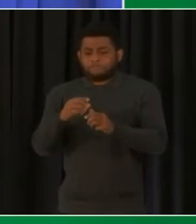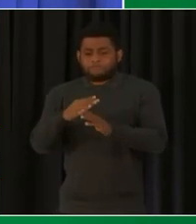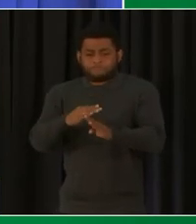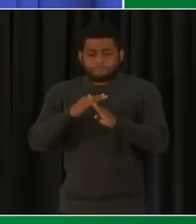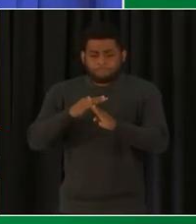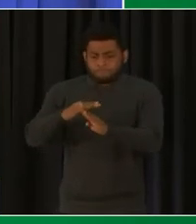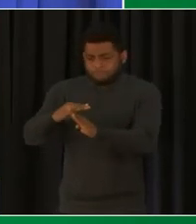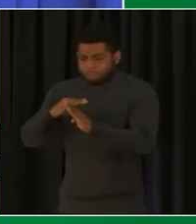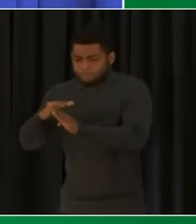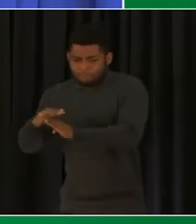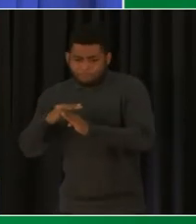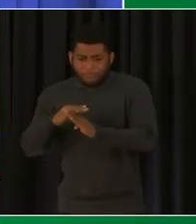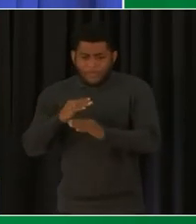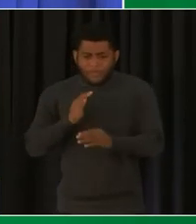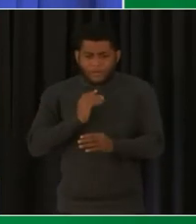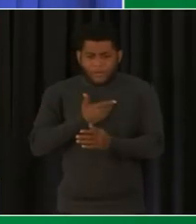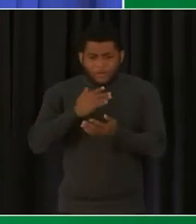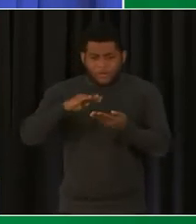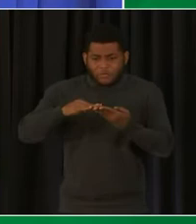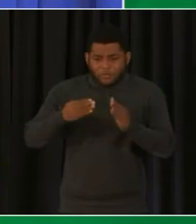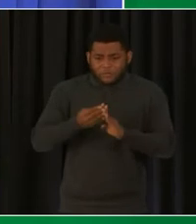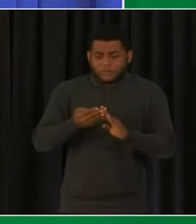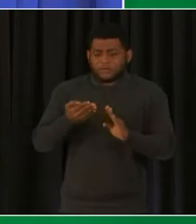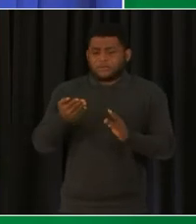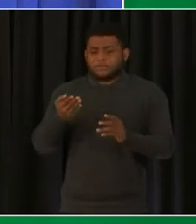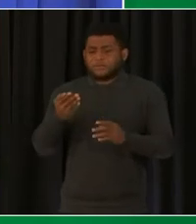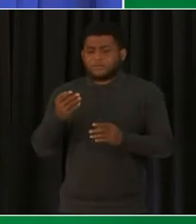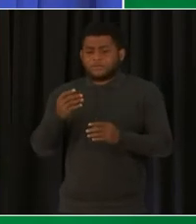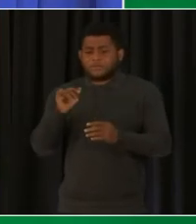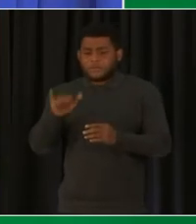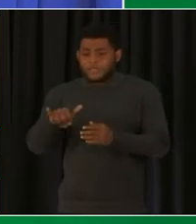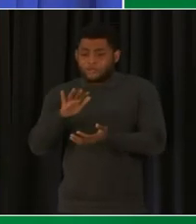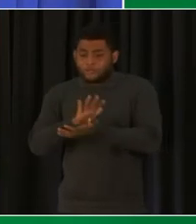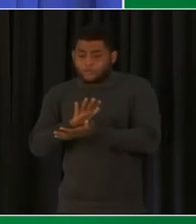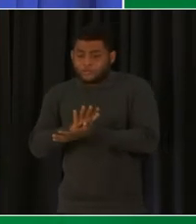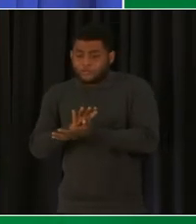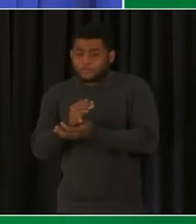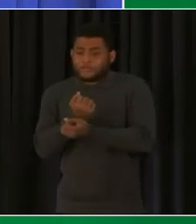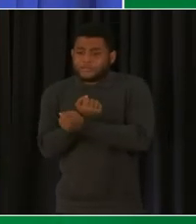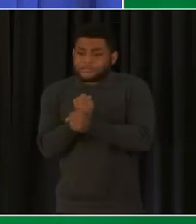that our communities, our school communities are safe and healthy.